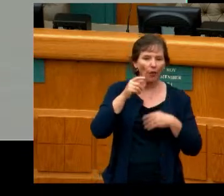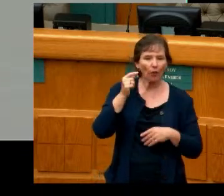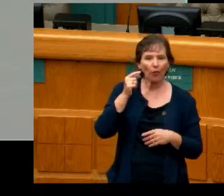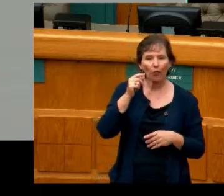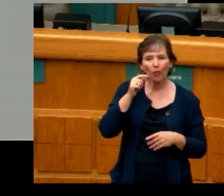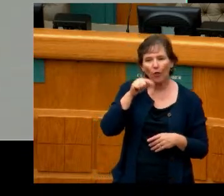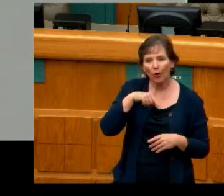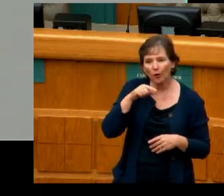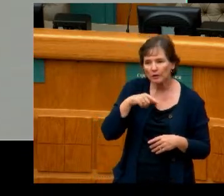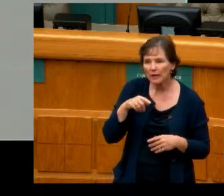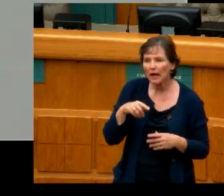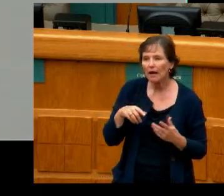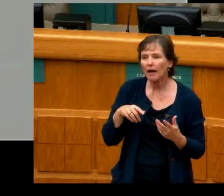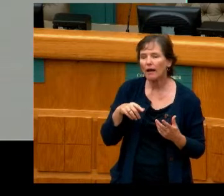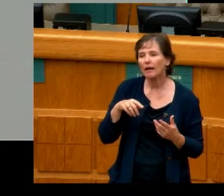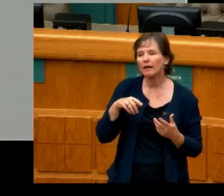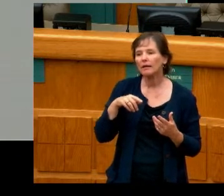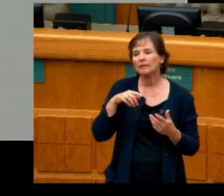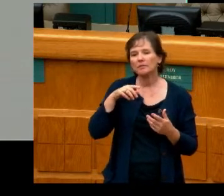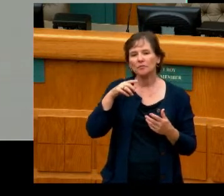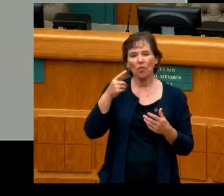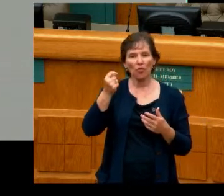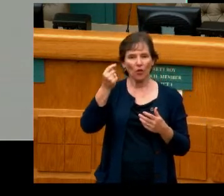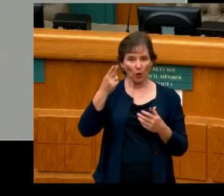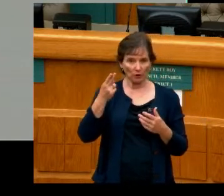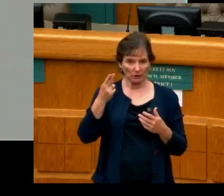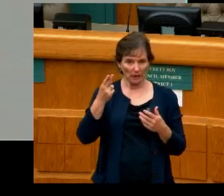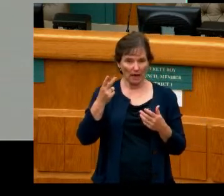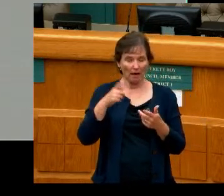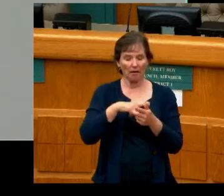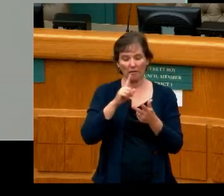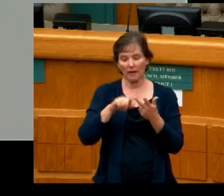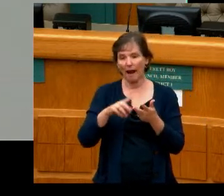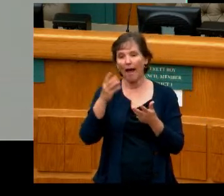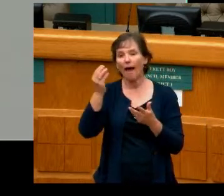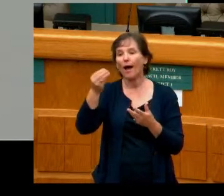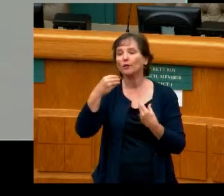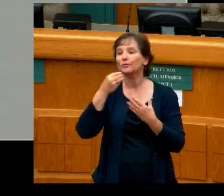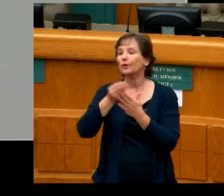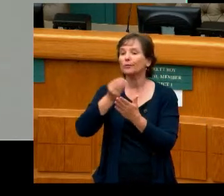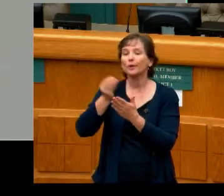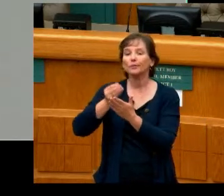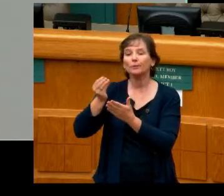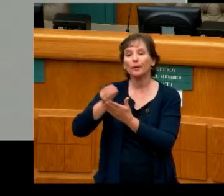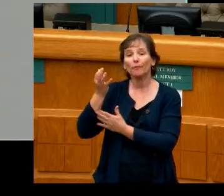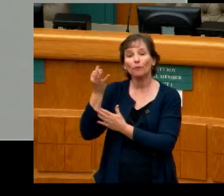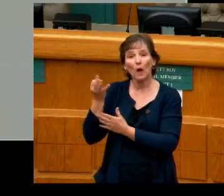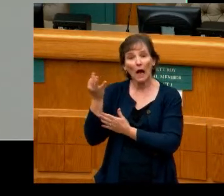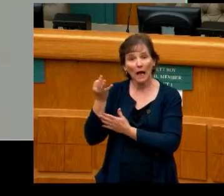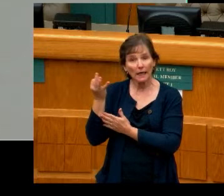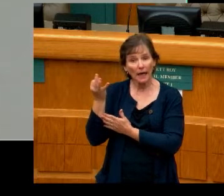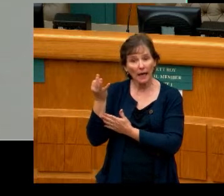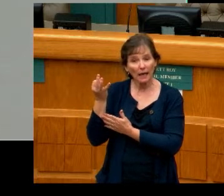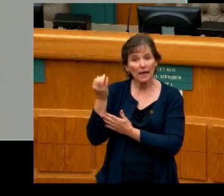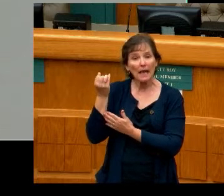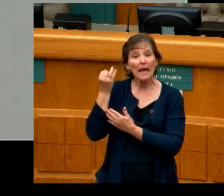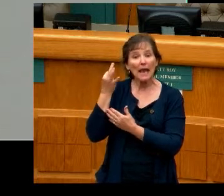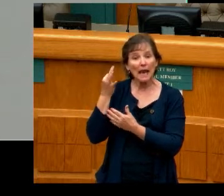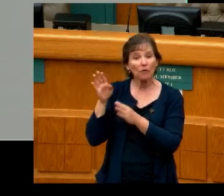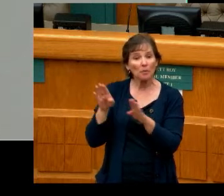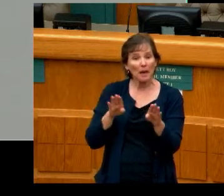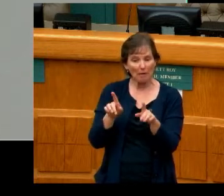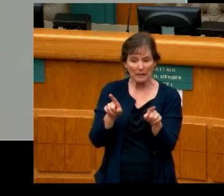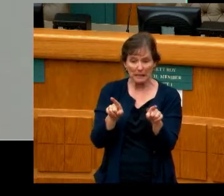of Thanksgiving, usually people are traveling on Wednesday, and then, you know, the dinners on Thursday, the shopping on